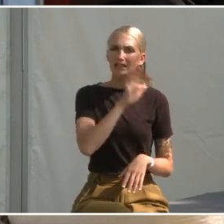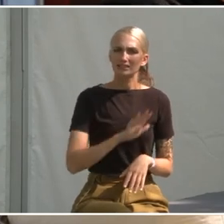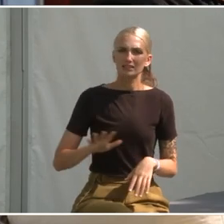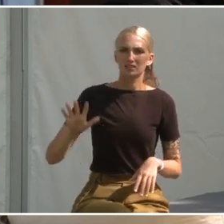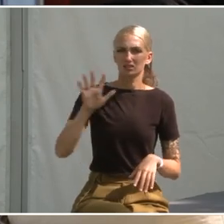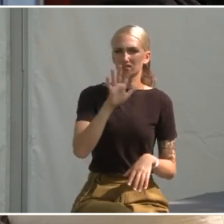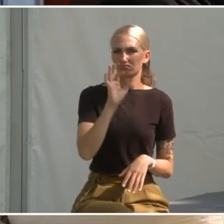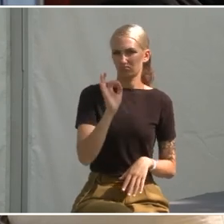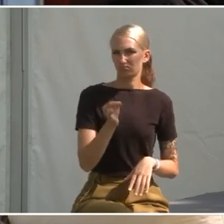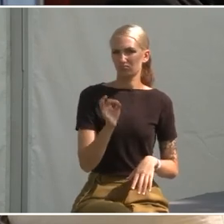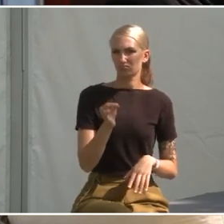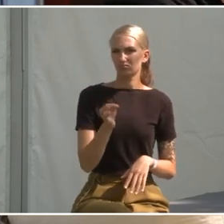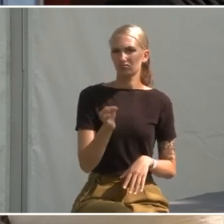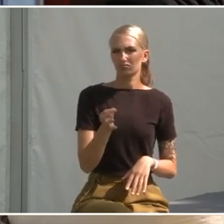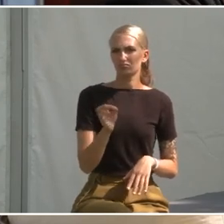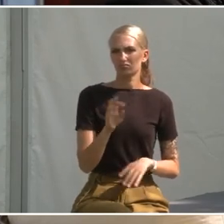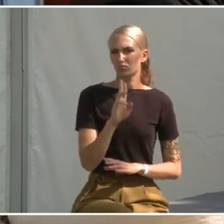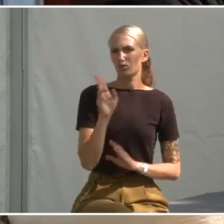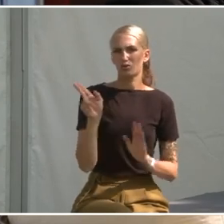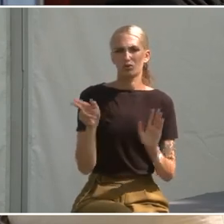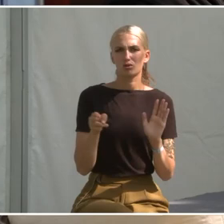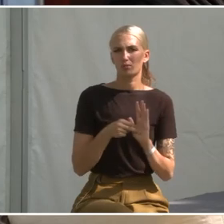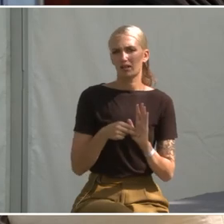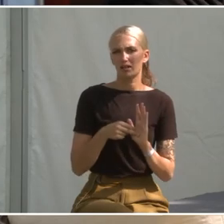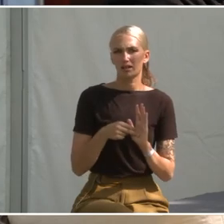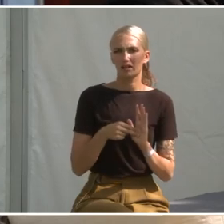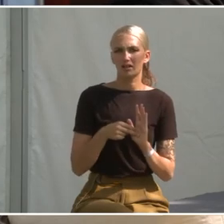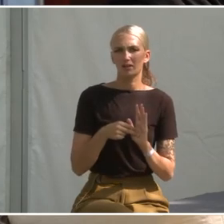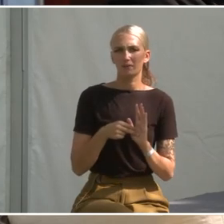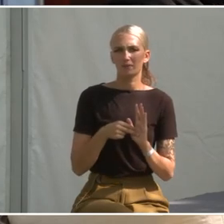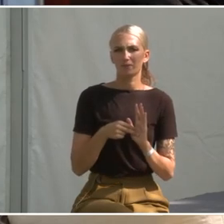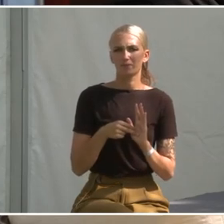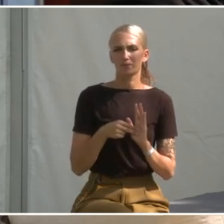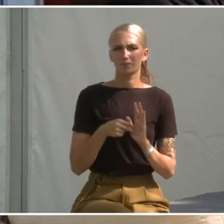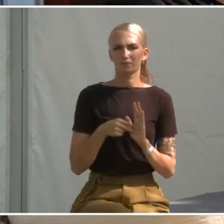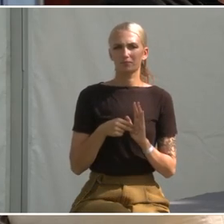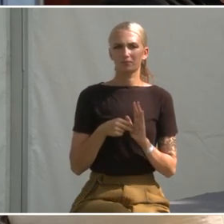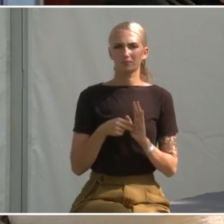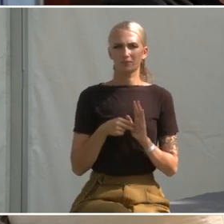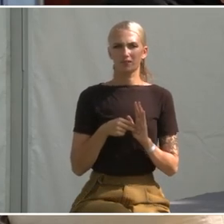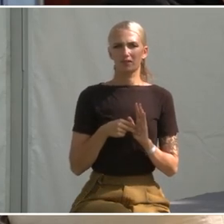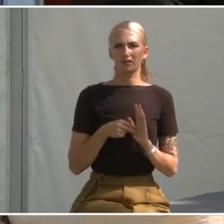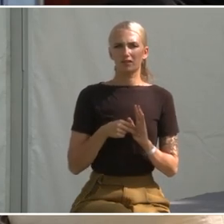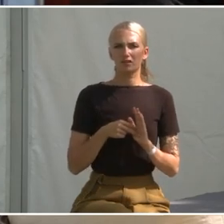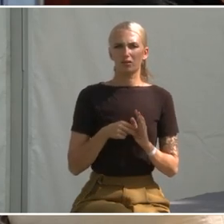have actually issues, whether it's racial, sexual